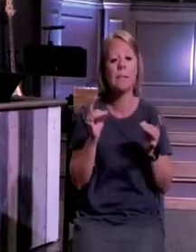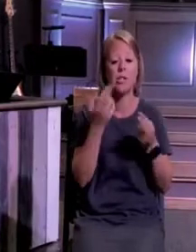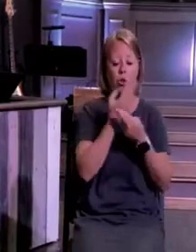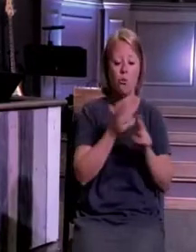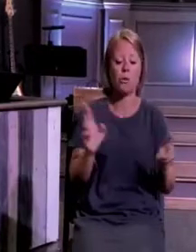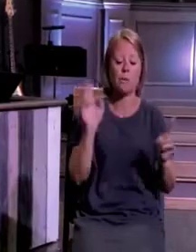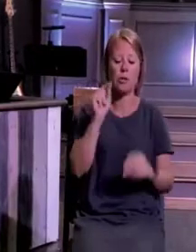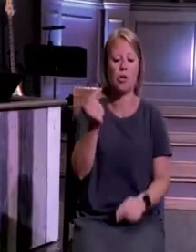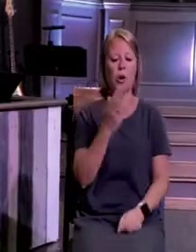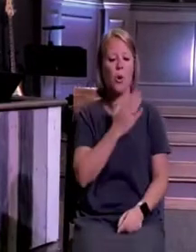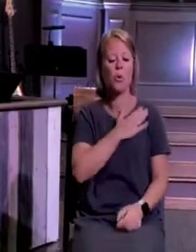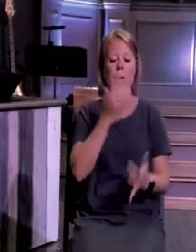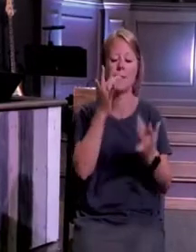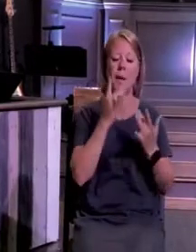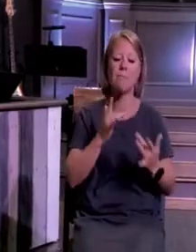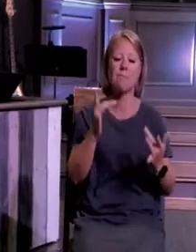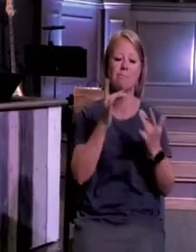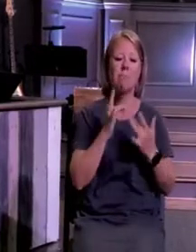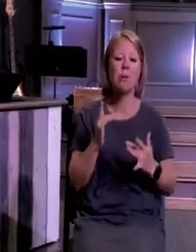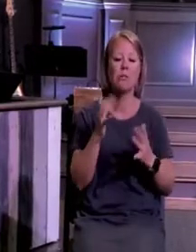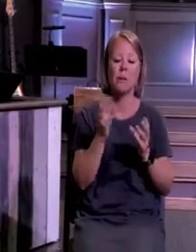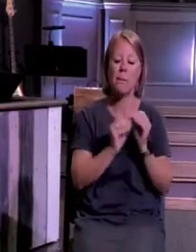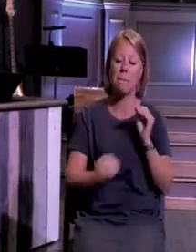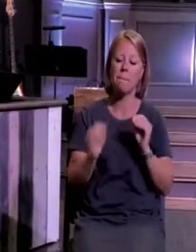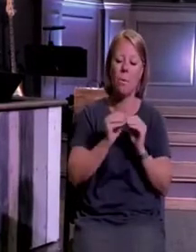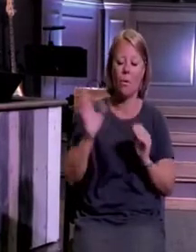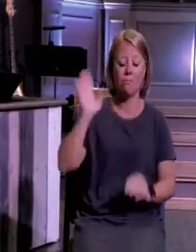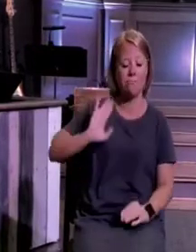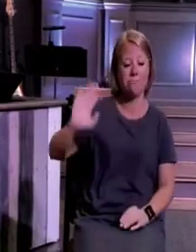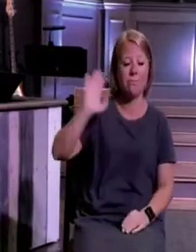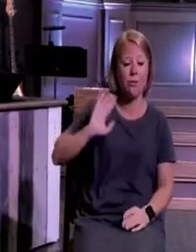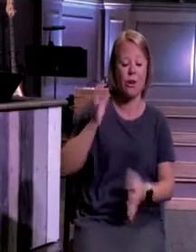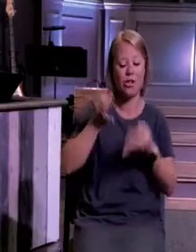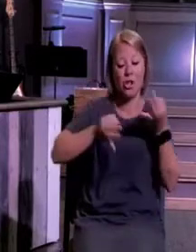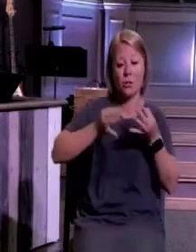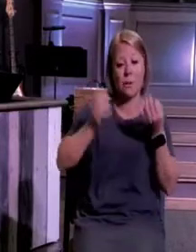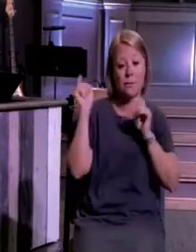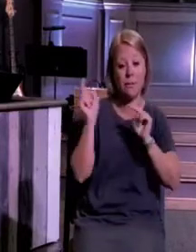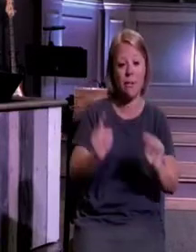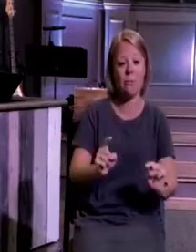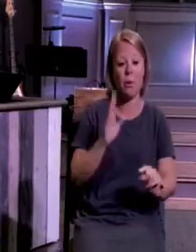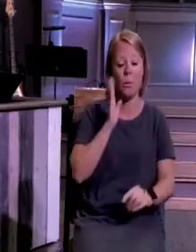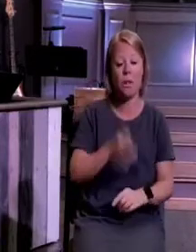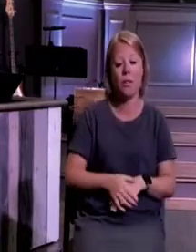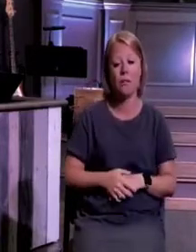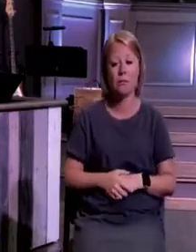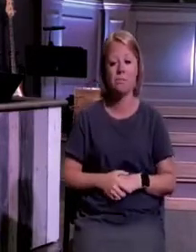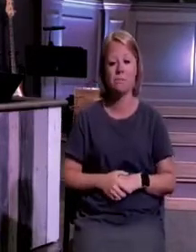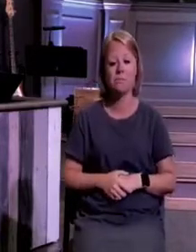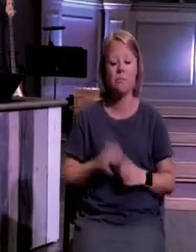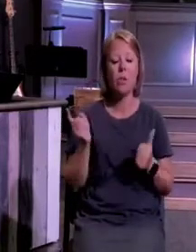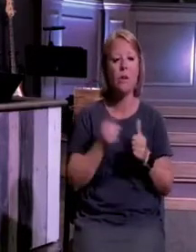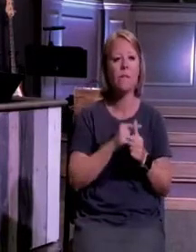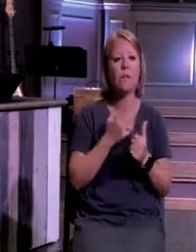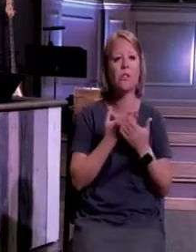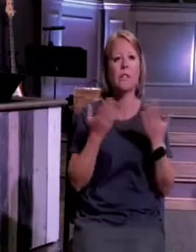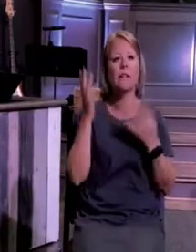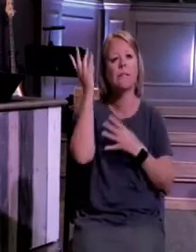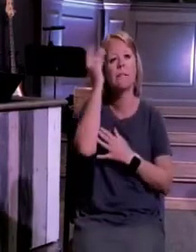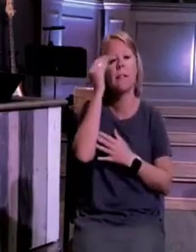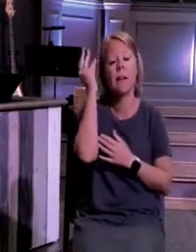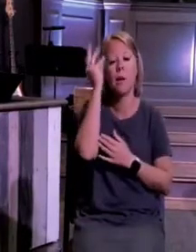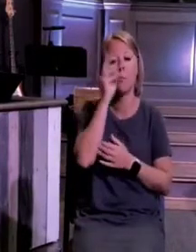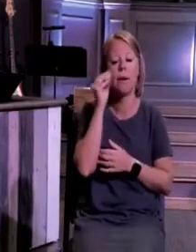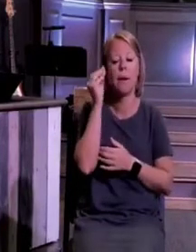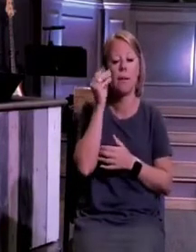grace and mercy more than ever before. Judgment is coming. The first thing to think about in